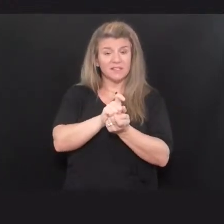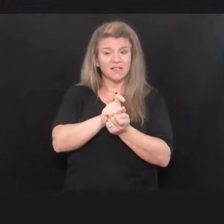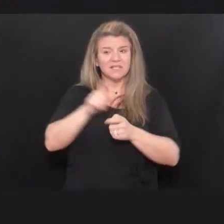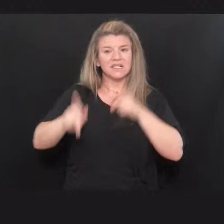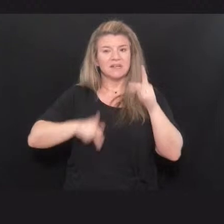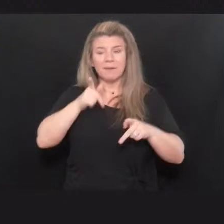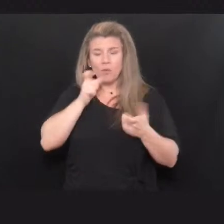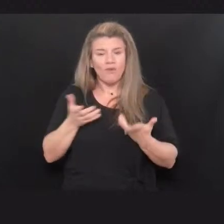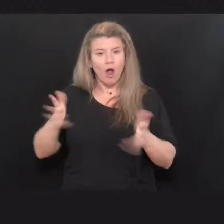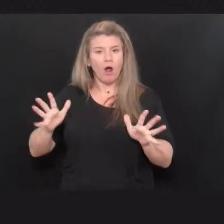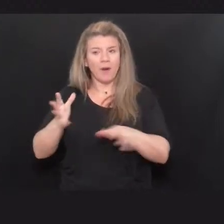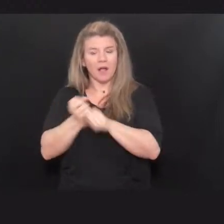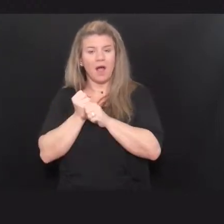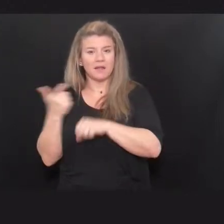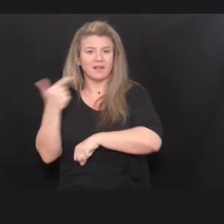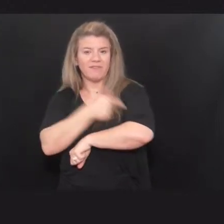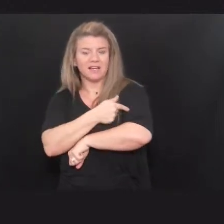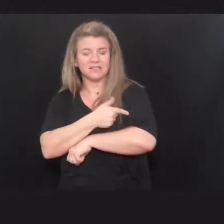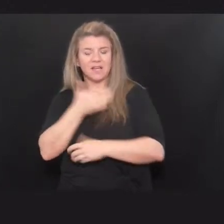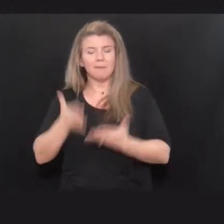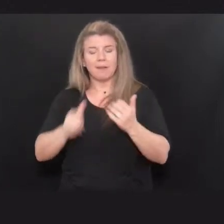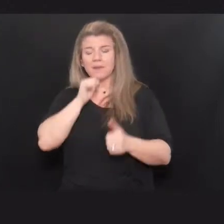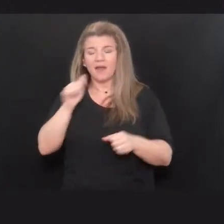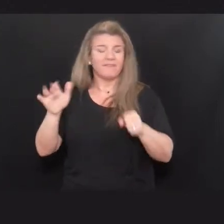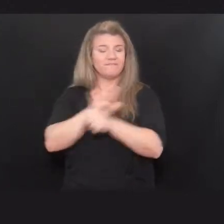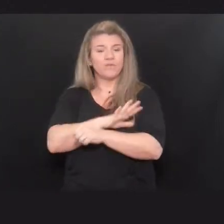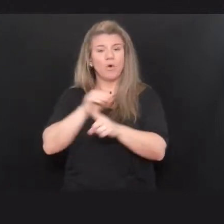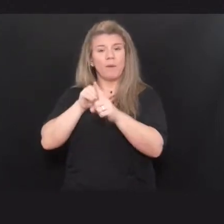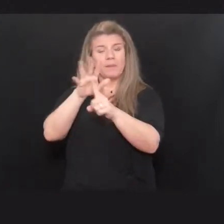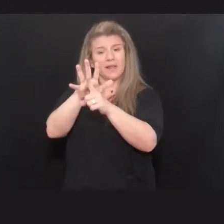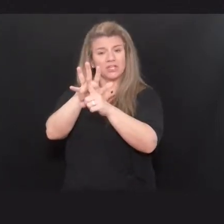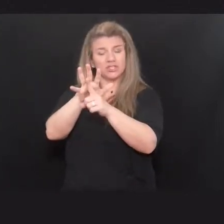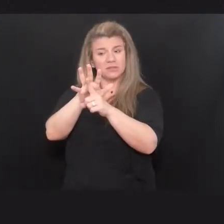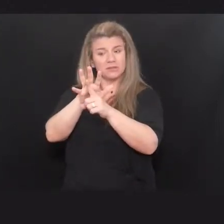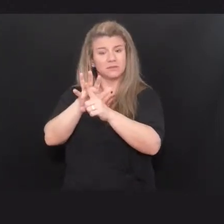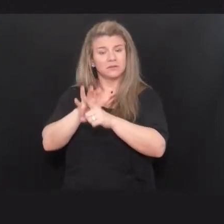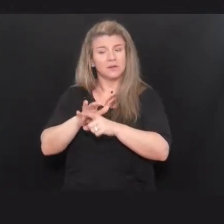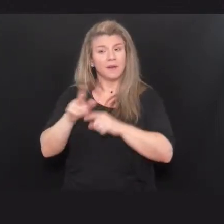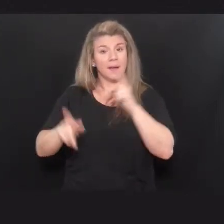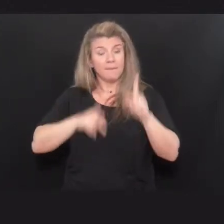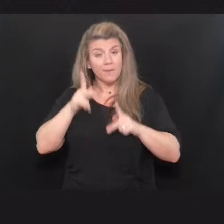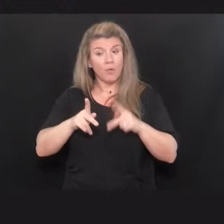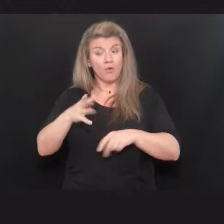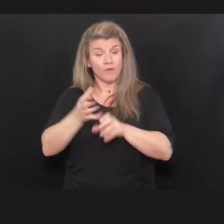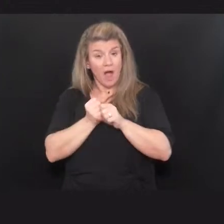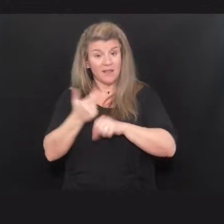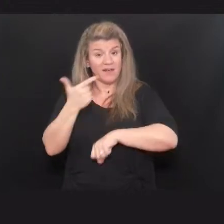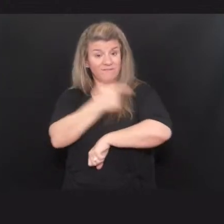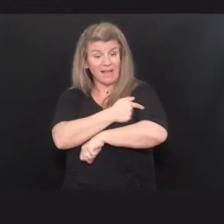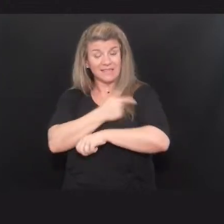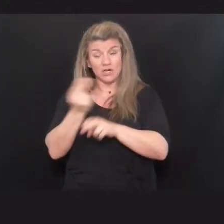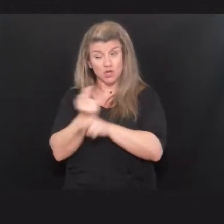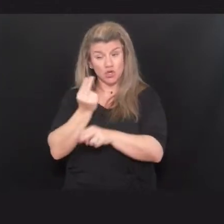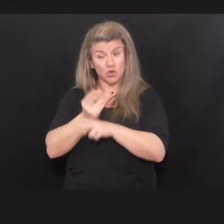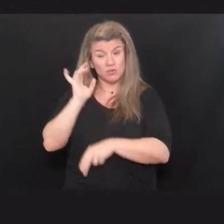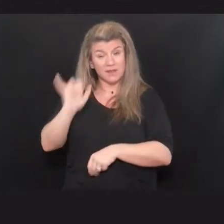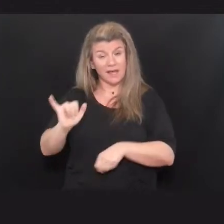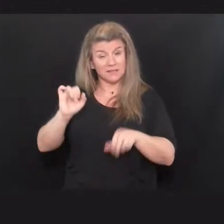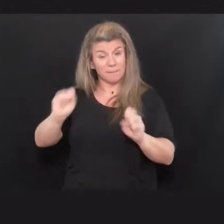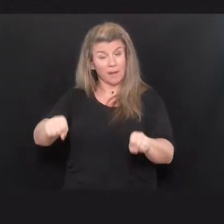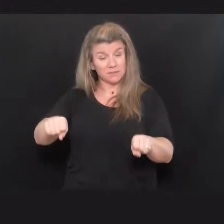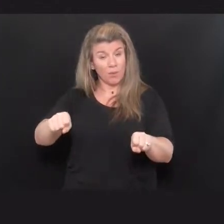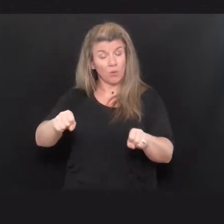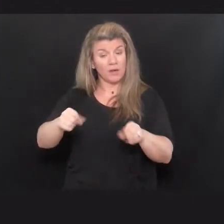people who've gotten the vaccine, maybe not for the entire population, but definitely for people who've gotten the vaccine, to use that as a possible carrot, as a